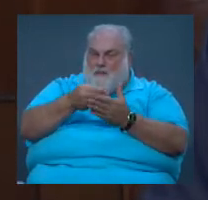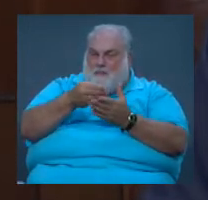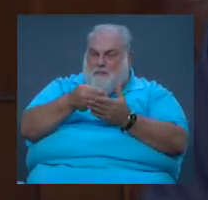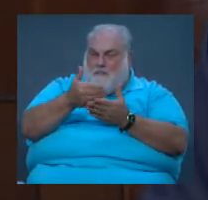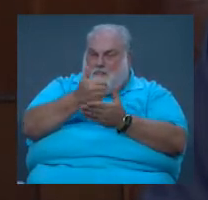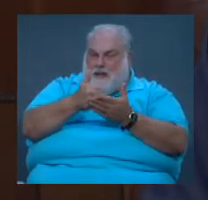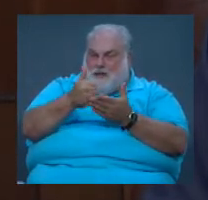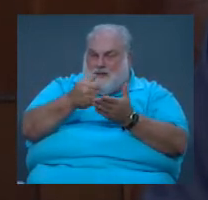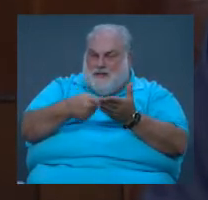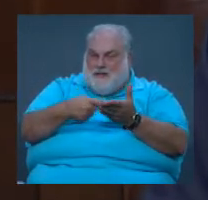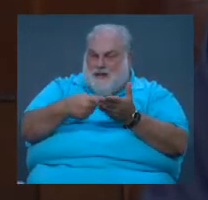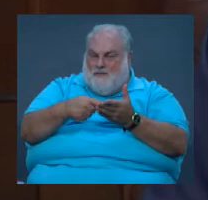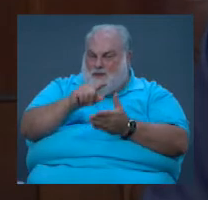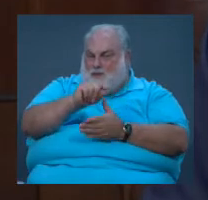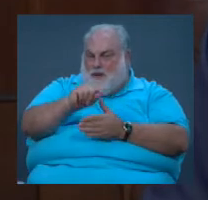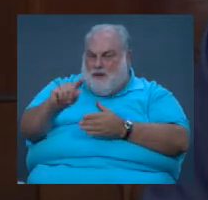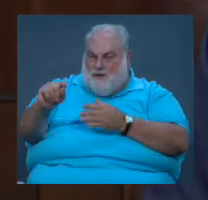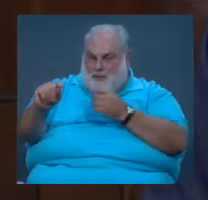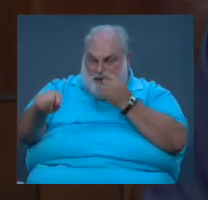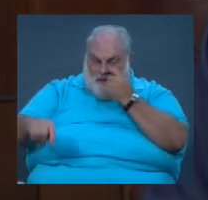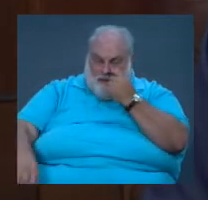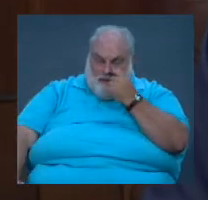for 2020.